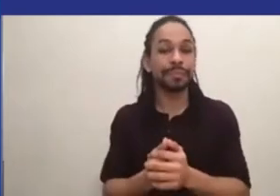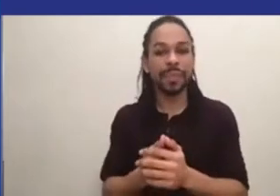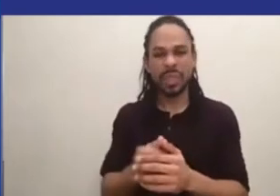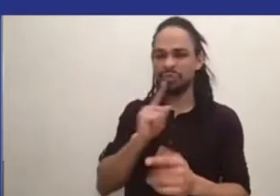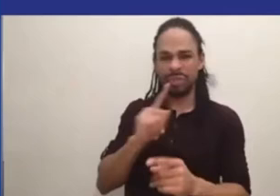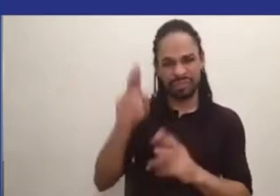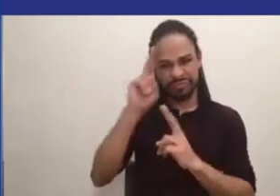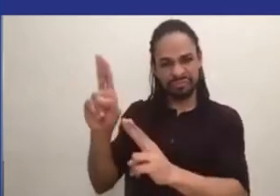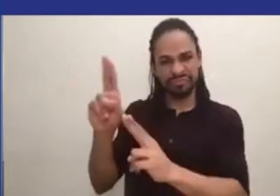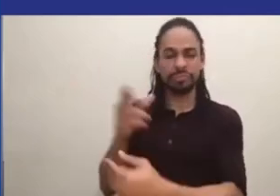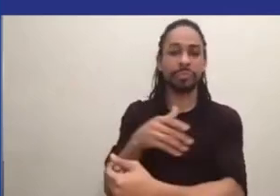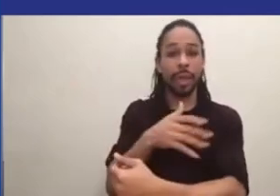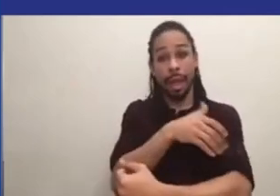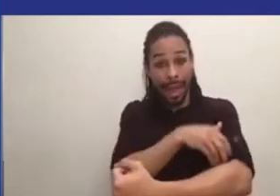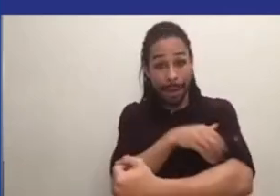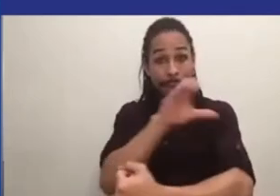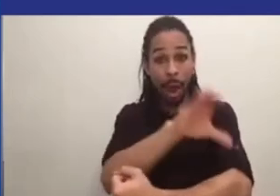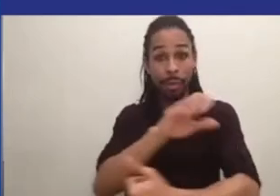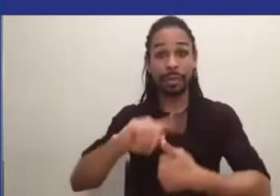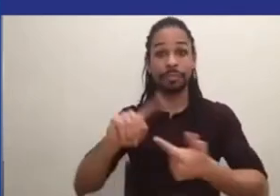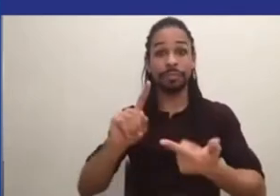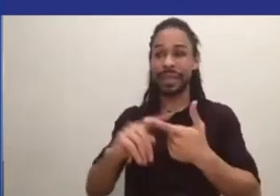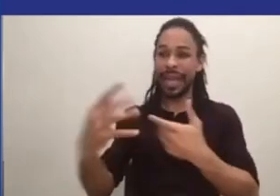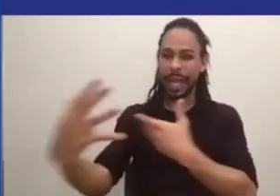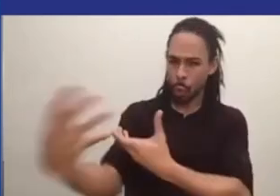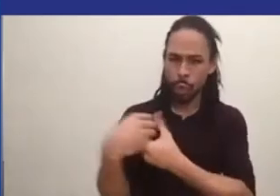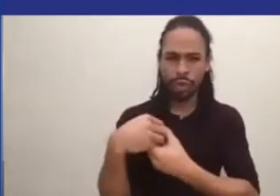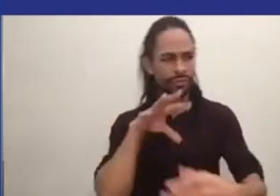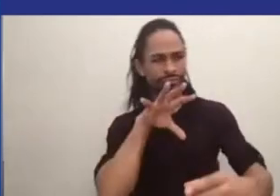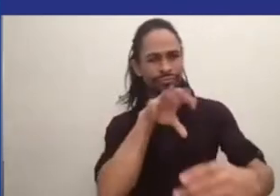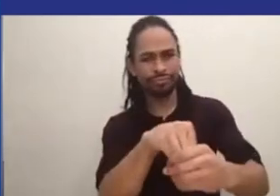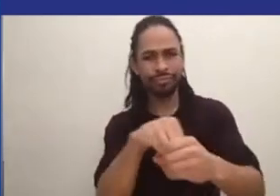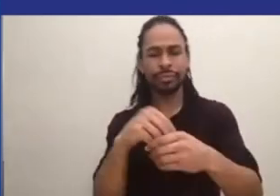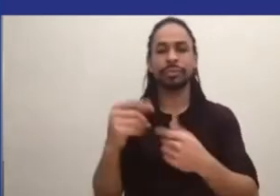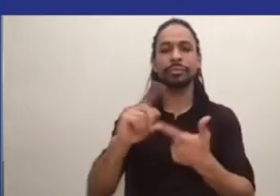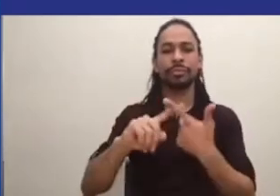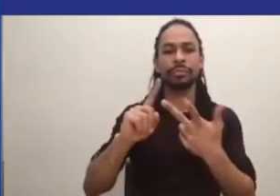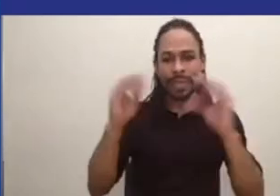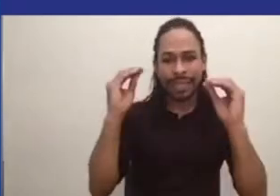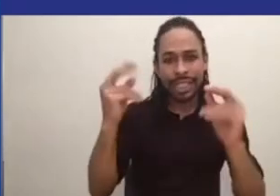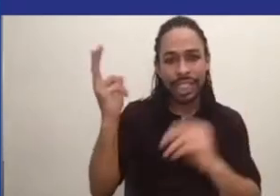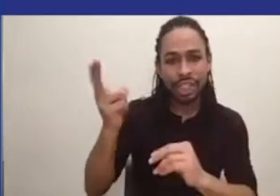empowerment, inclusivity, teaching the history, and maintaining and preserving the